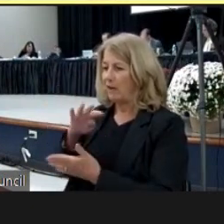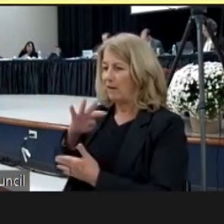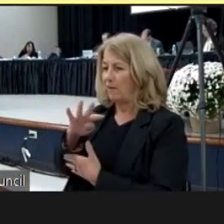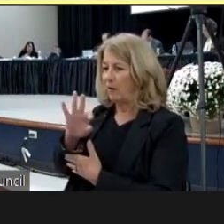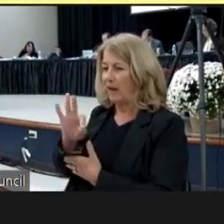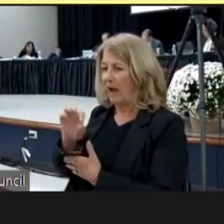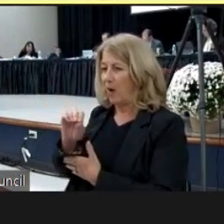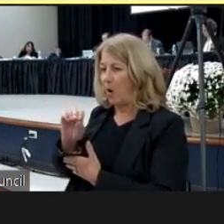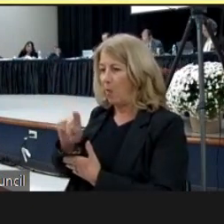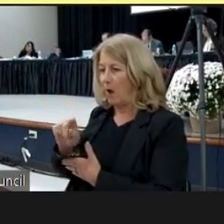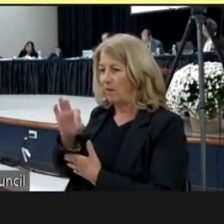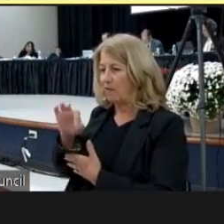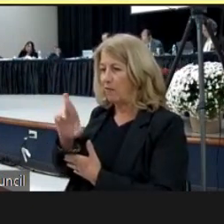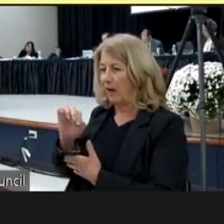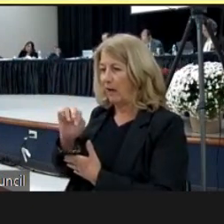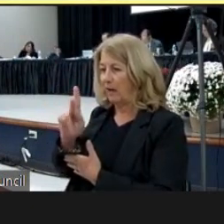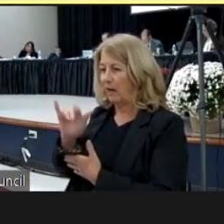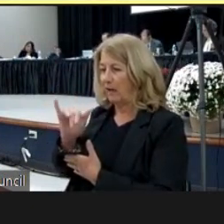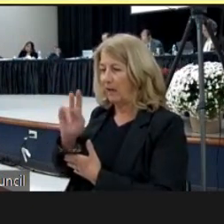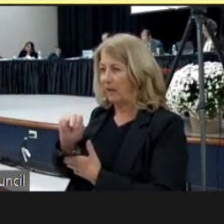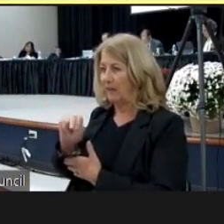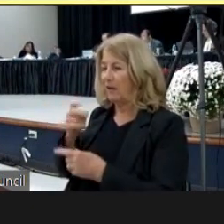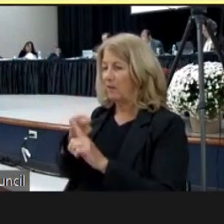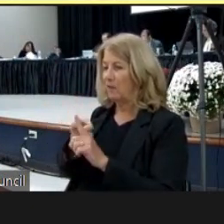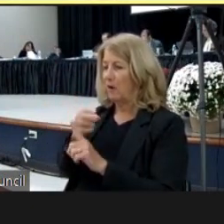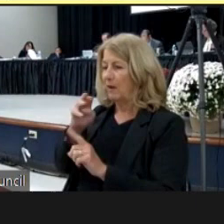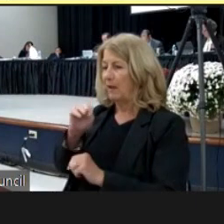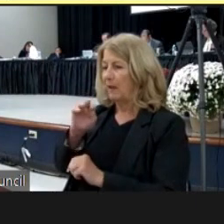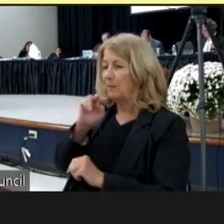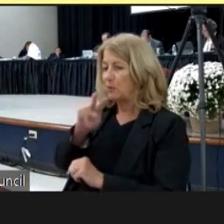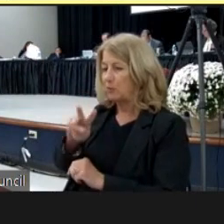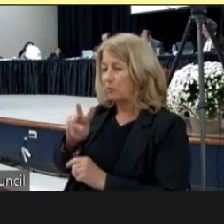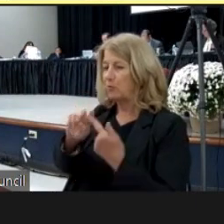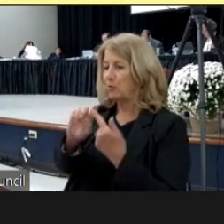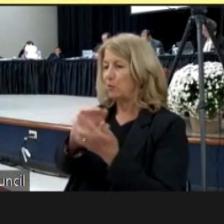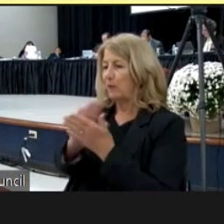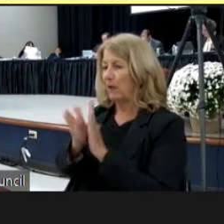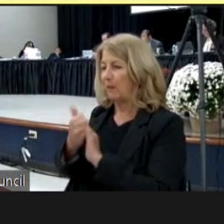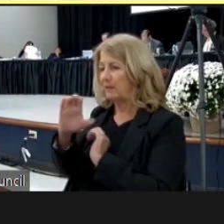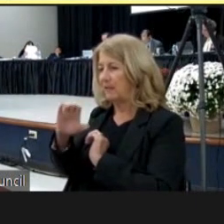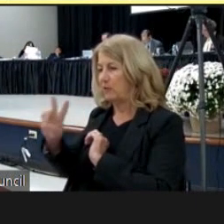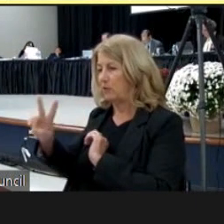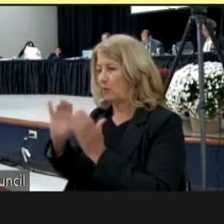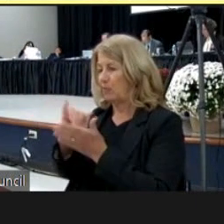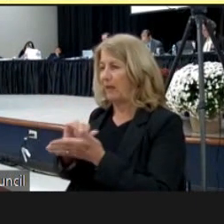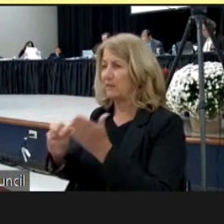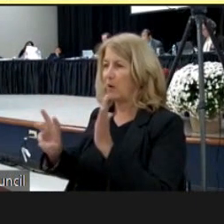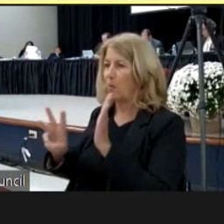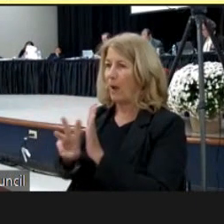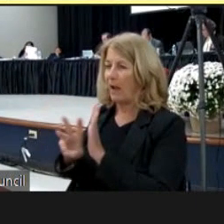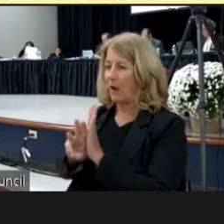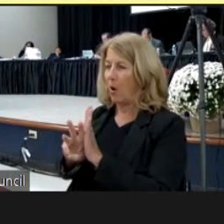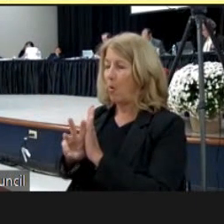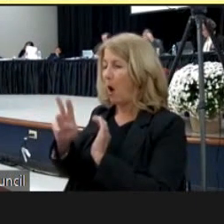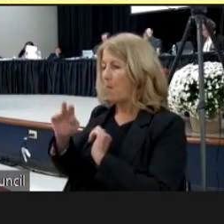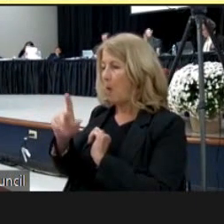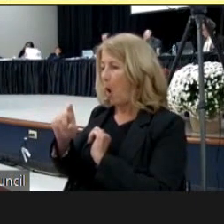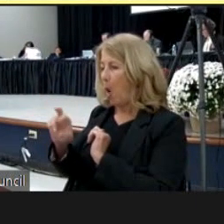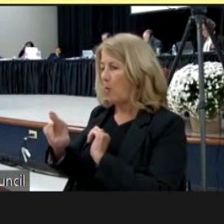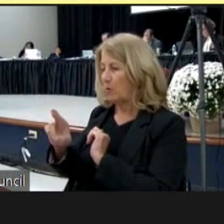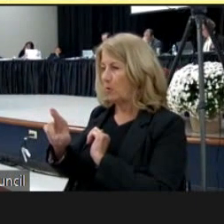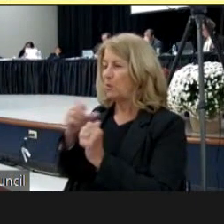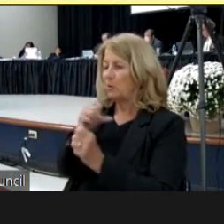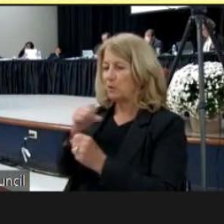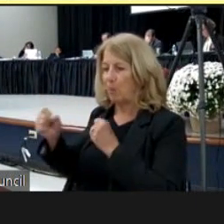Franklin Avenue from M2 to C2. This is the Waco Motorsports property